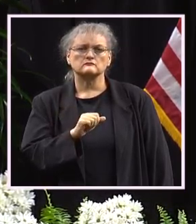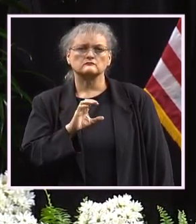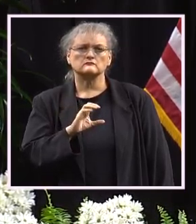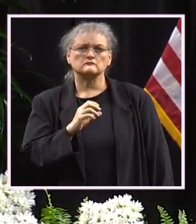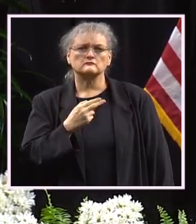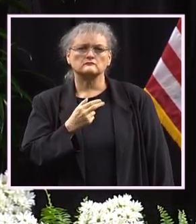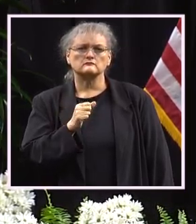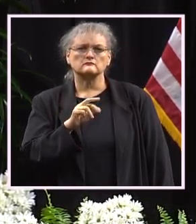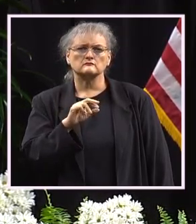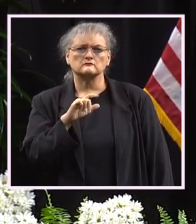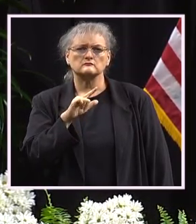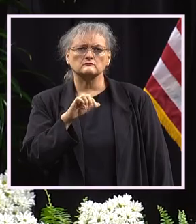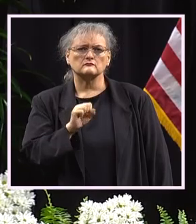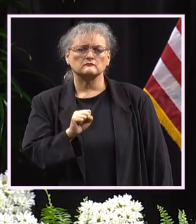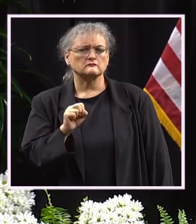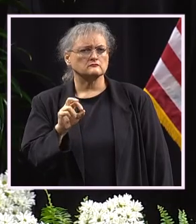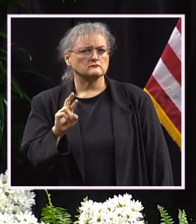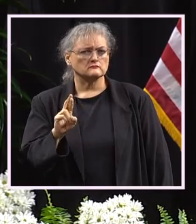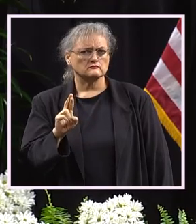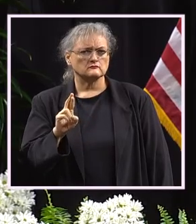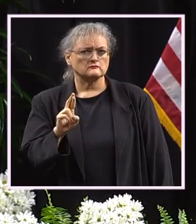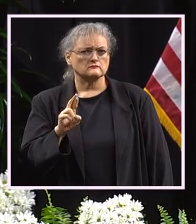Charles R. Rust, cum laude.